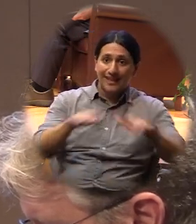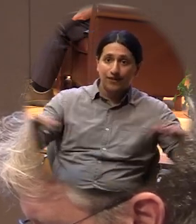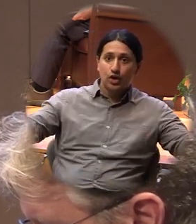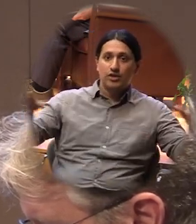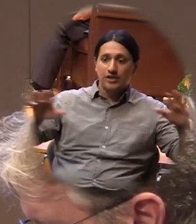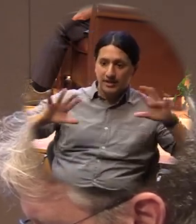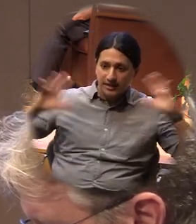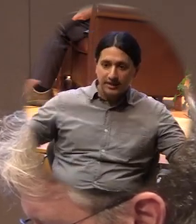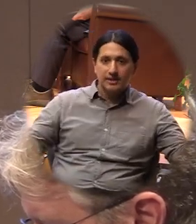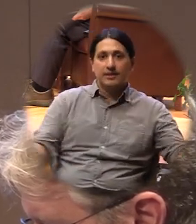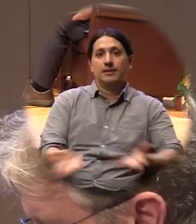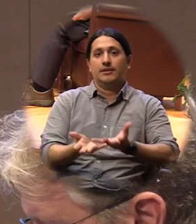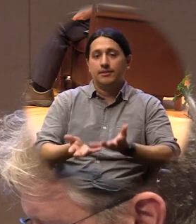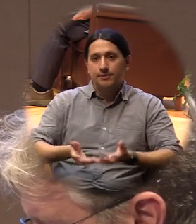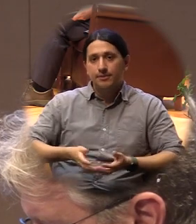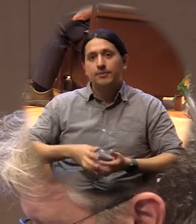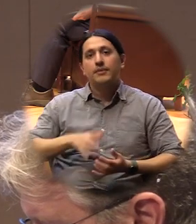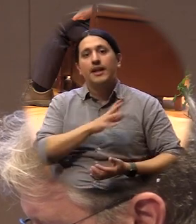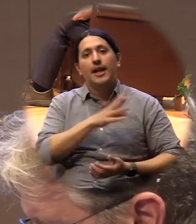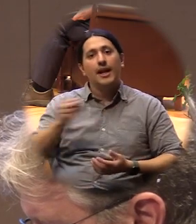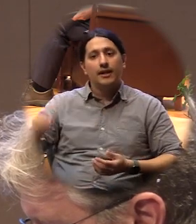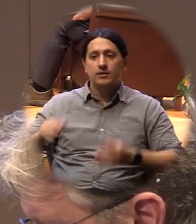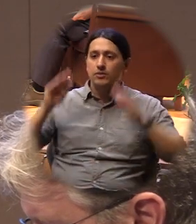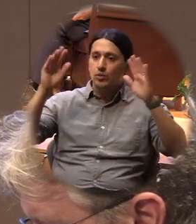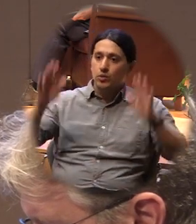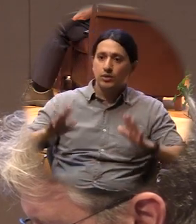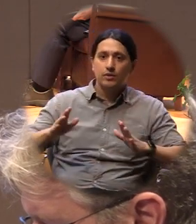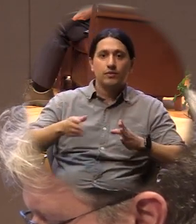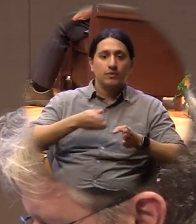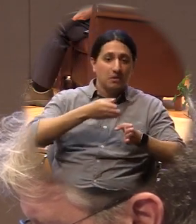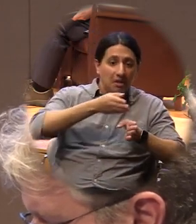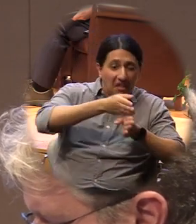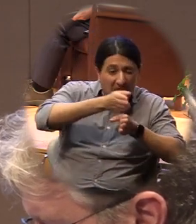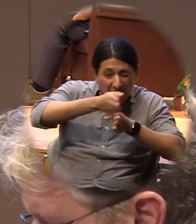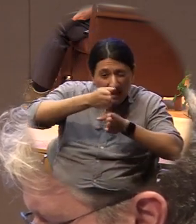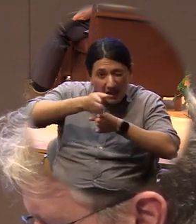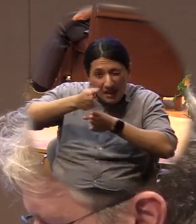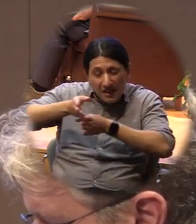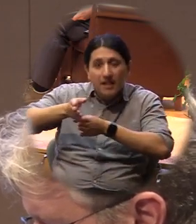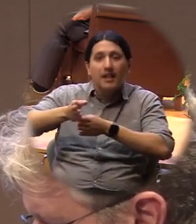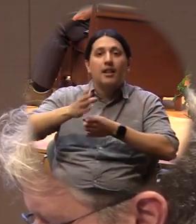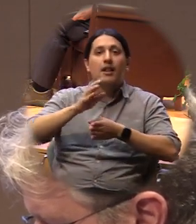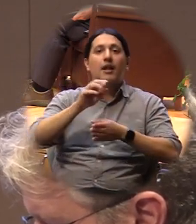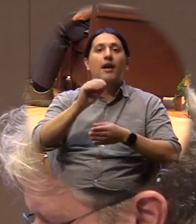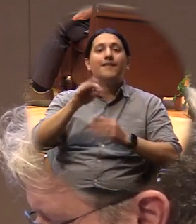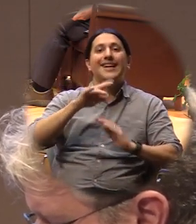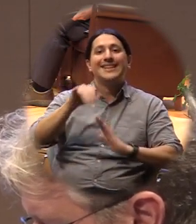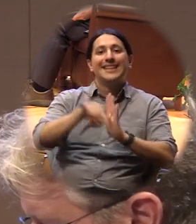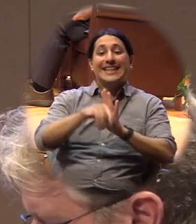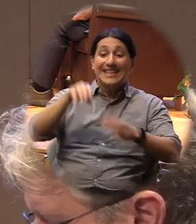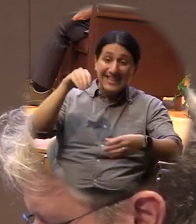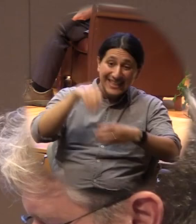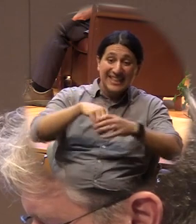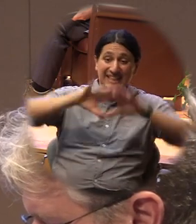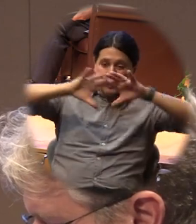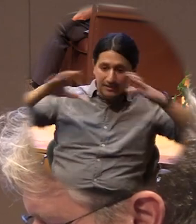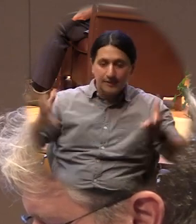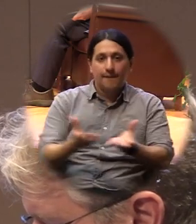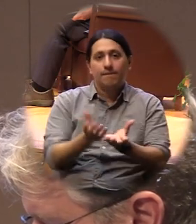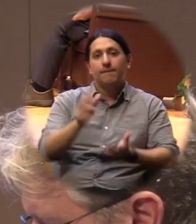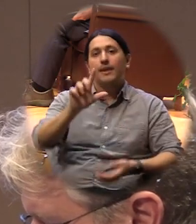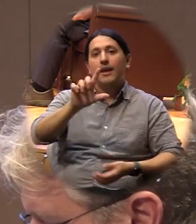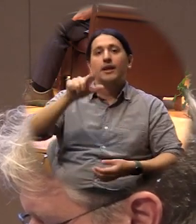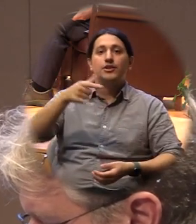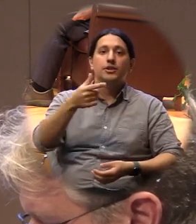great dimensions of identities within the LGBTQ plus communities, especially during